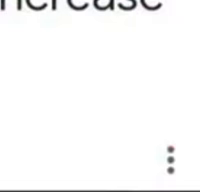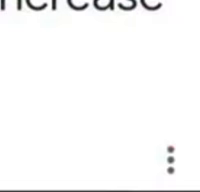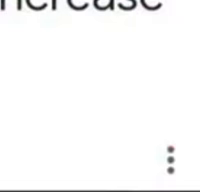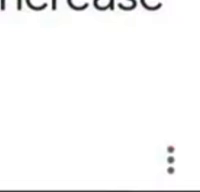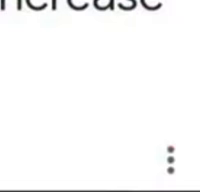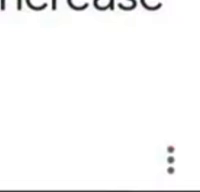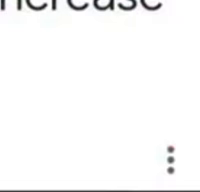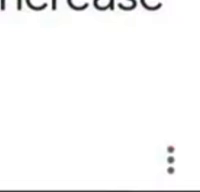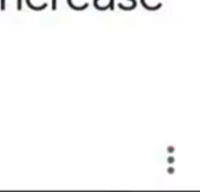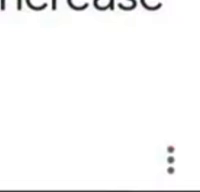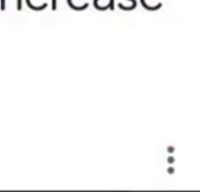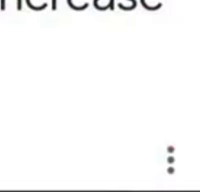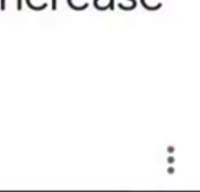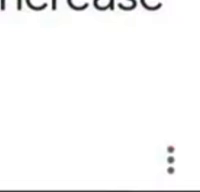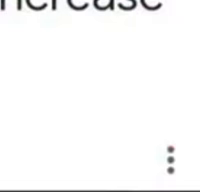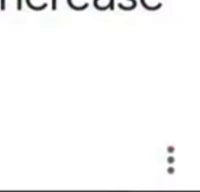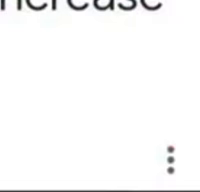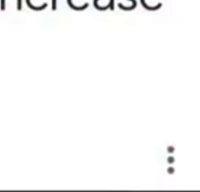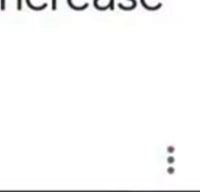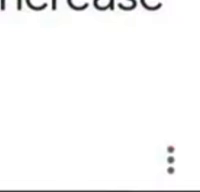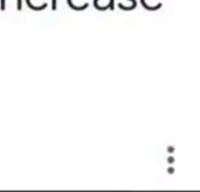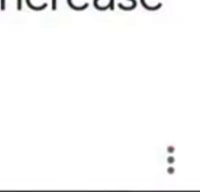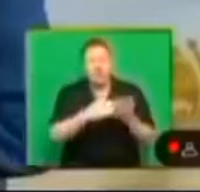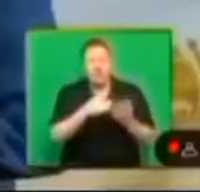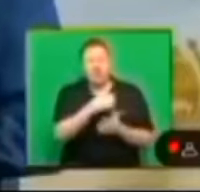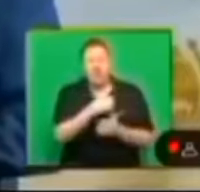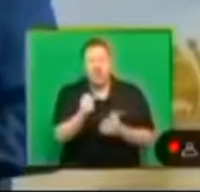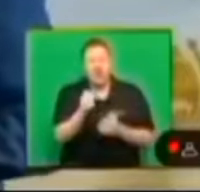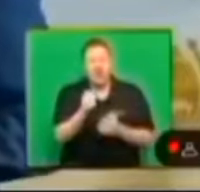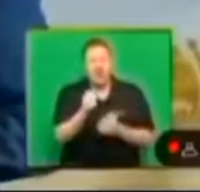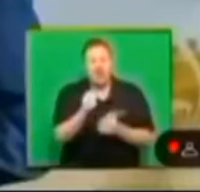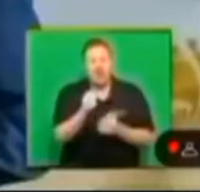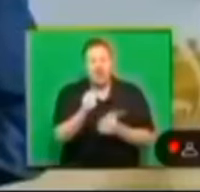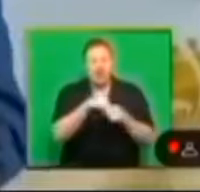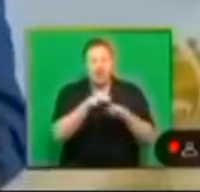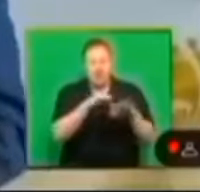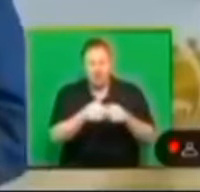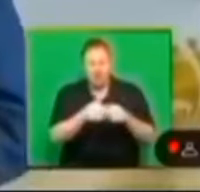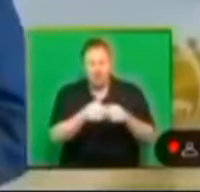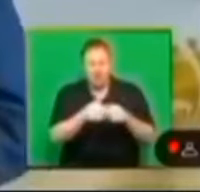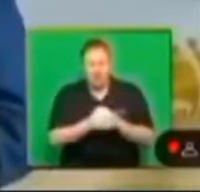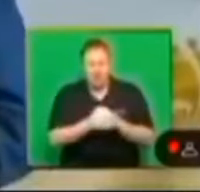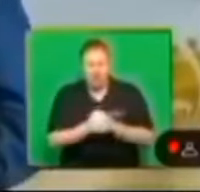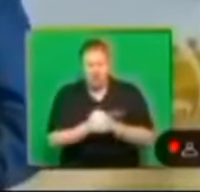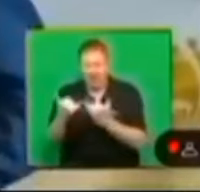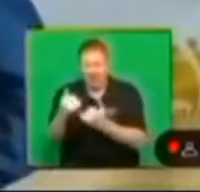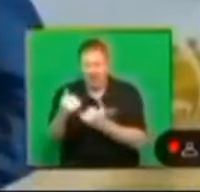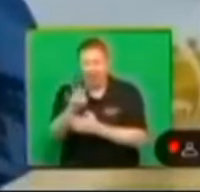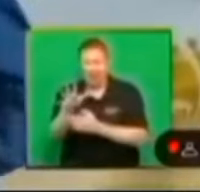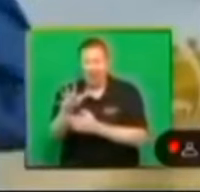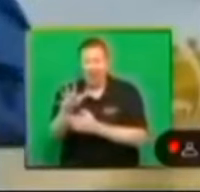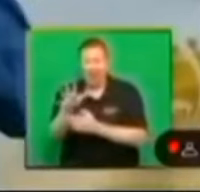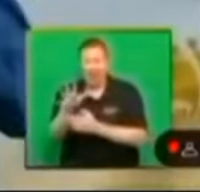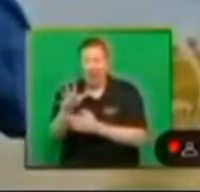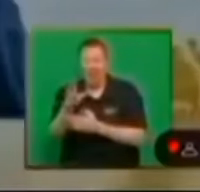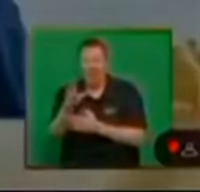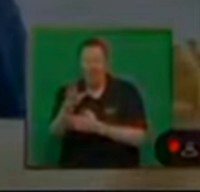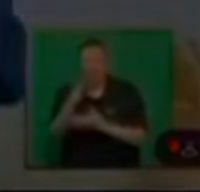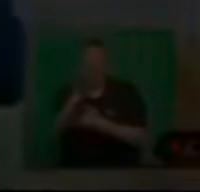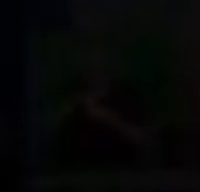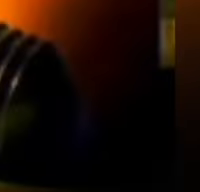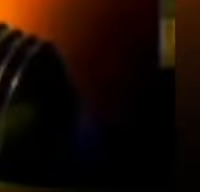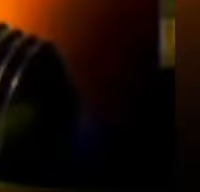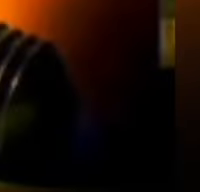35 per 100,000 of the population. It is now 45 per 100,000 of the